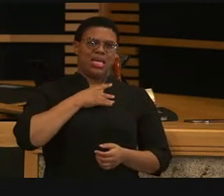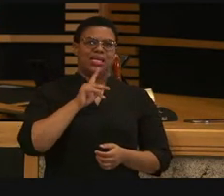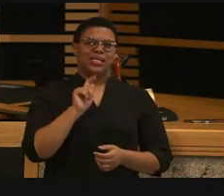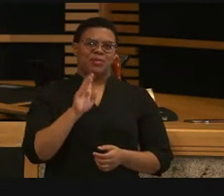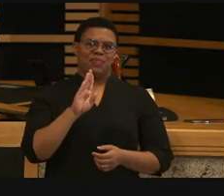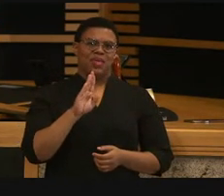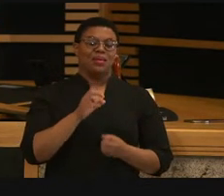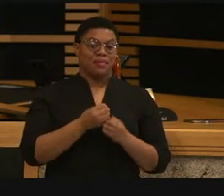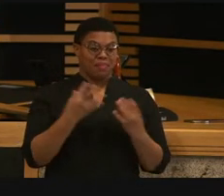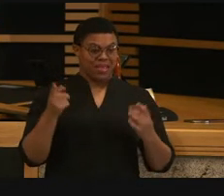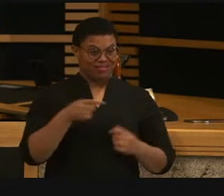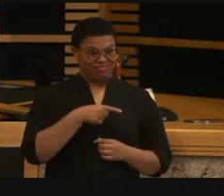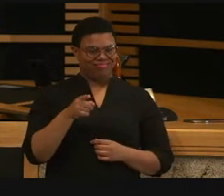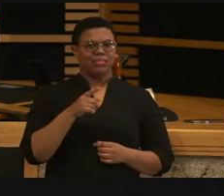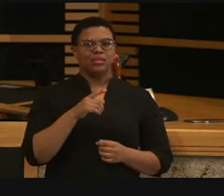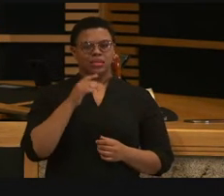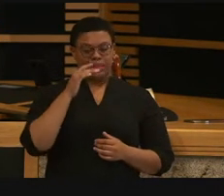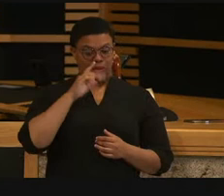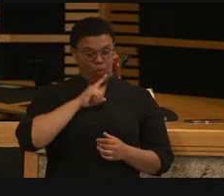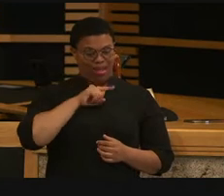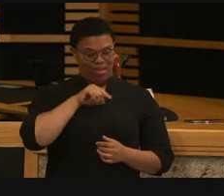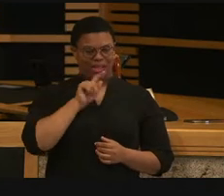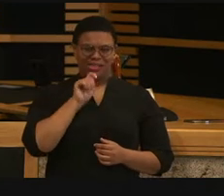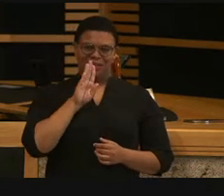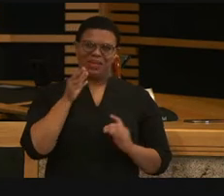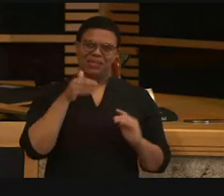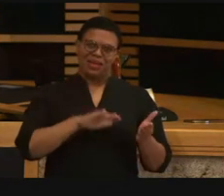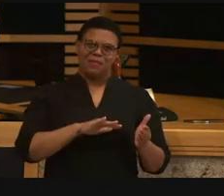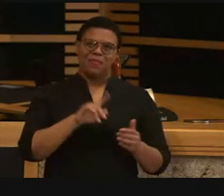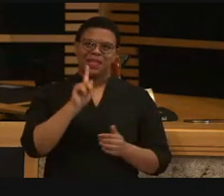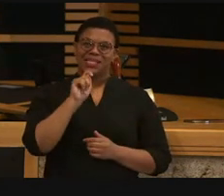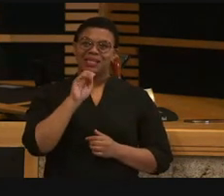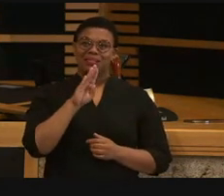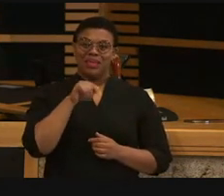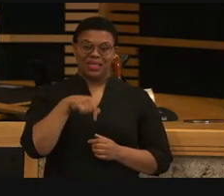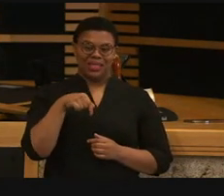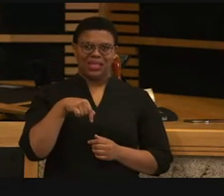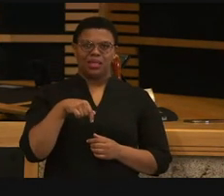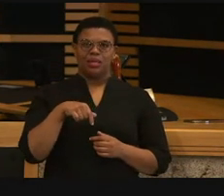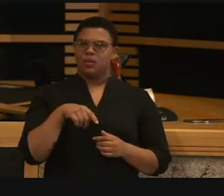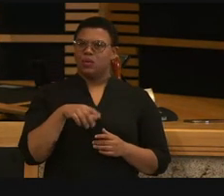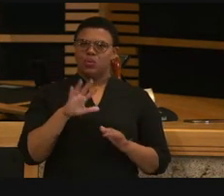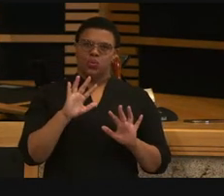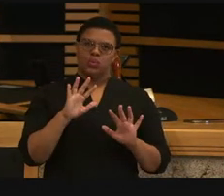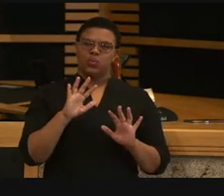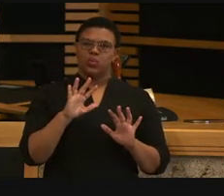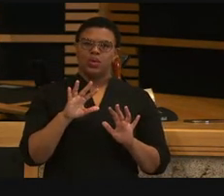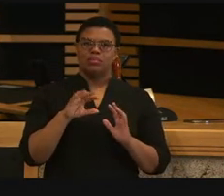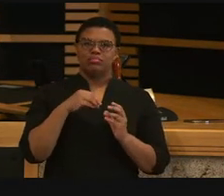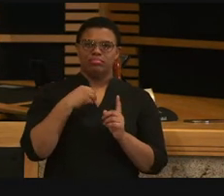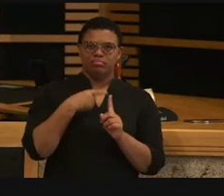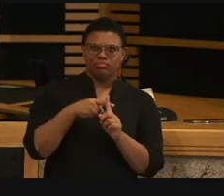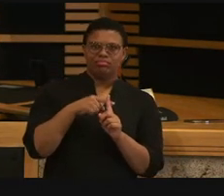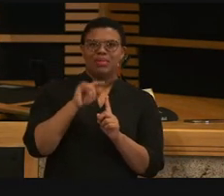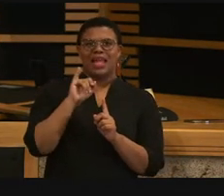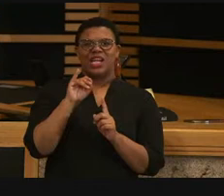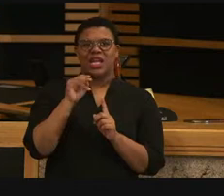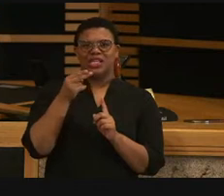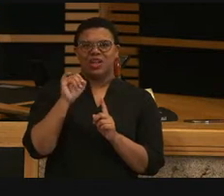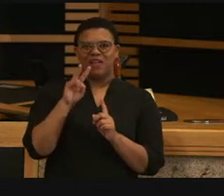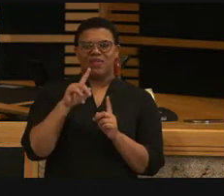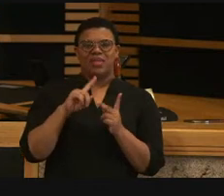their lives due to the disease. In South Africa, TB infections are complicated by high rates of HIV and